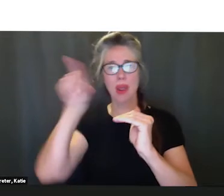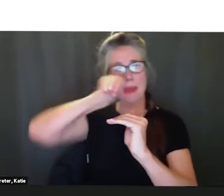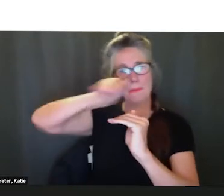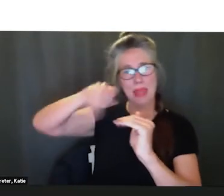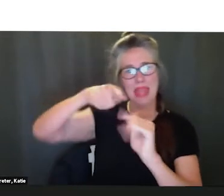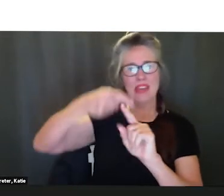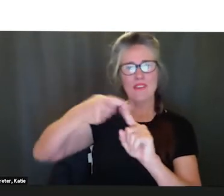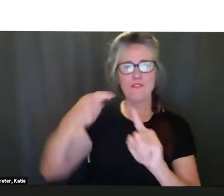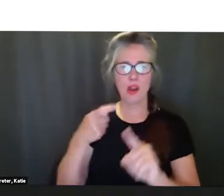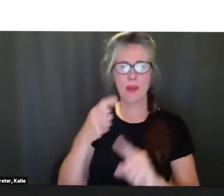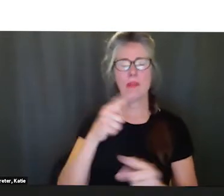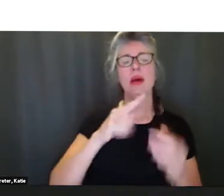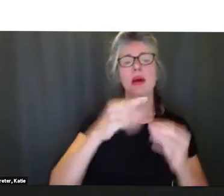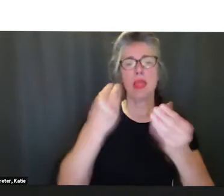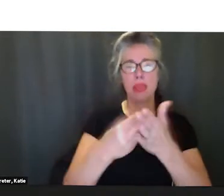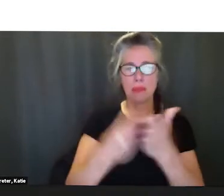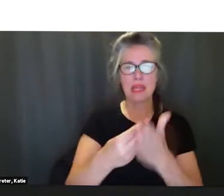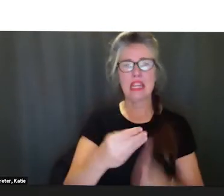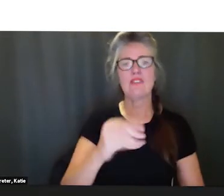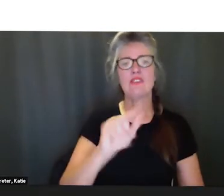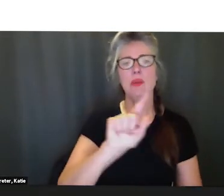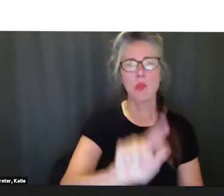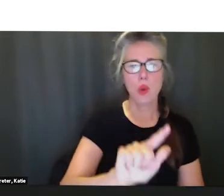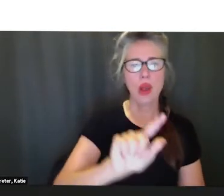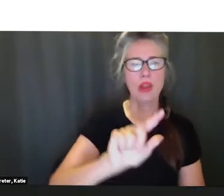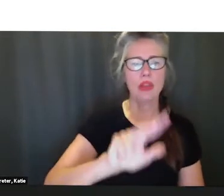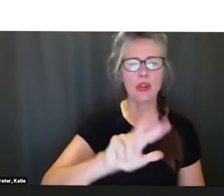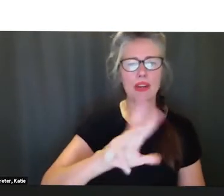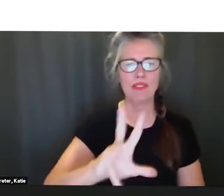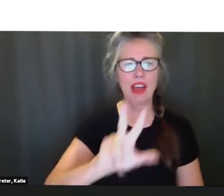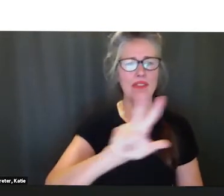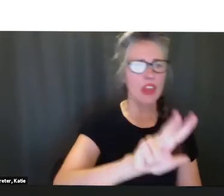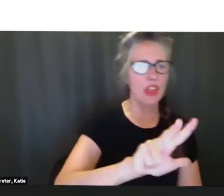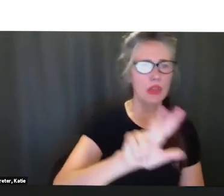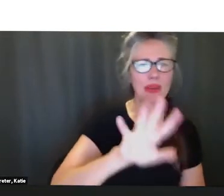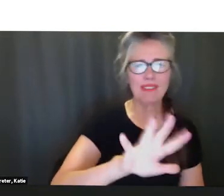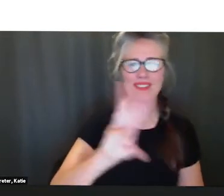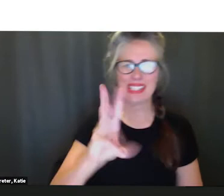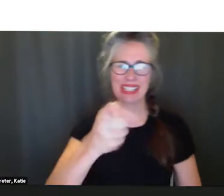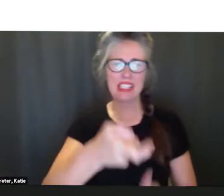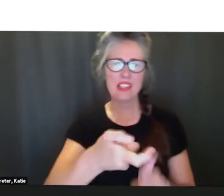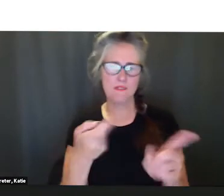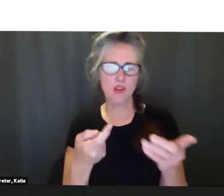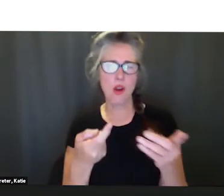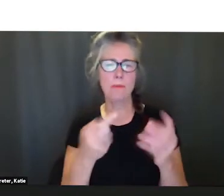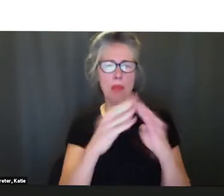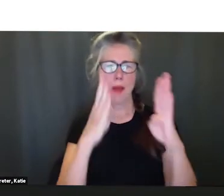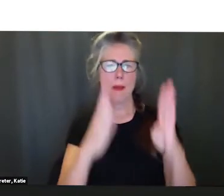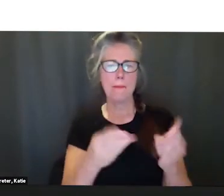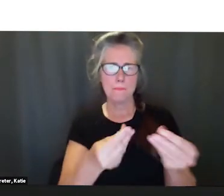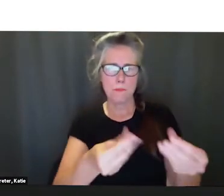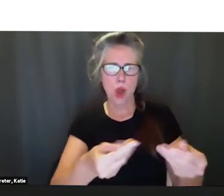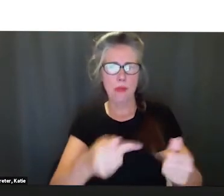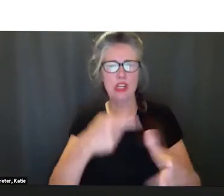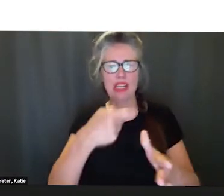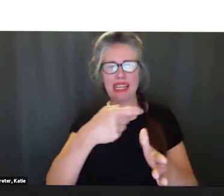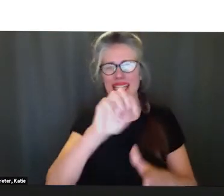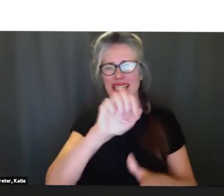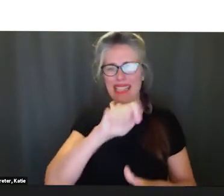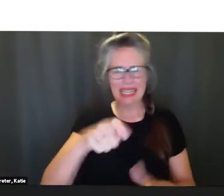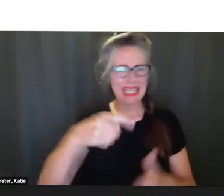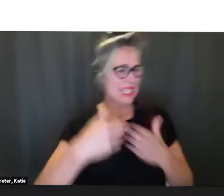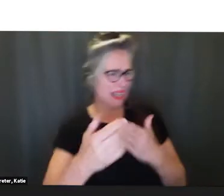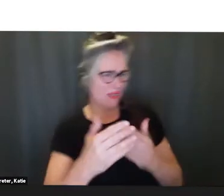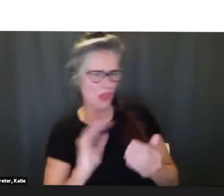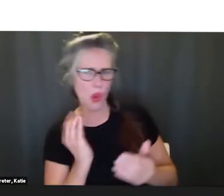of 135, 264, 366, which is our property taxes. So even though our obligation